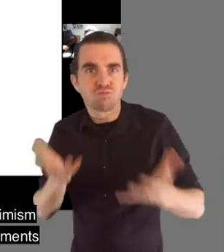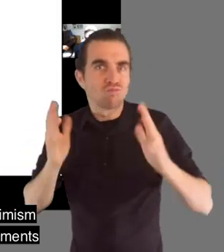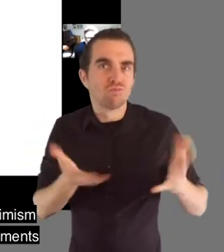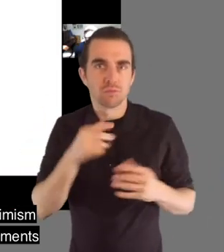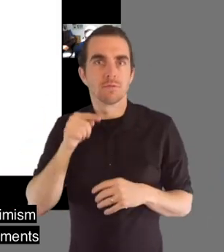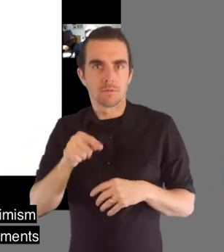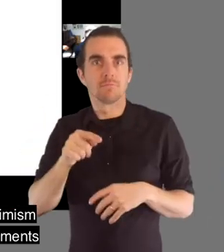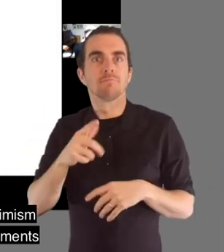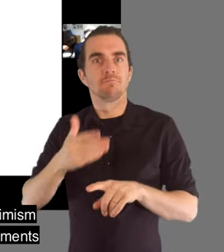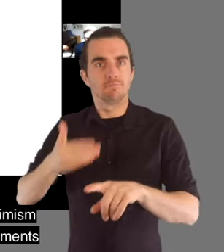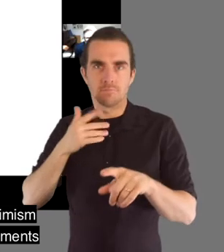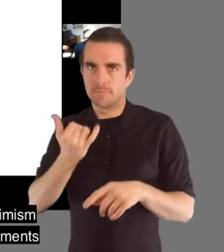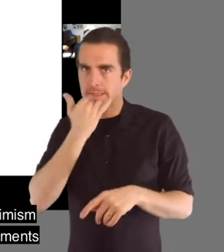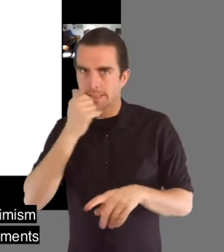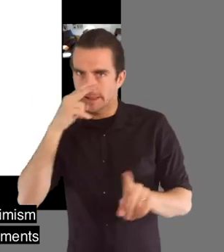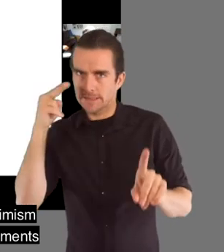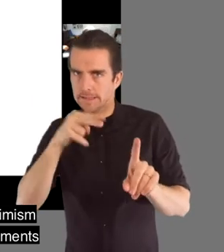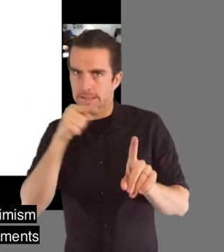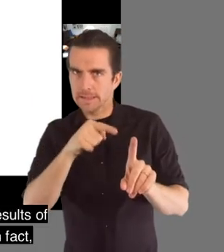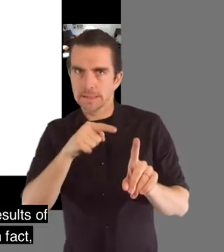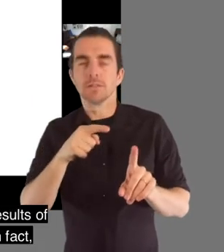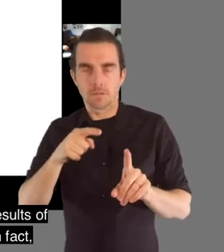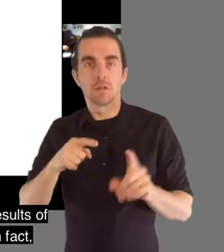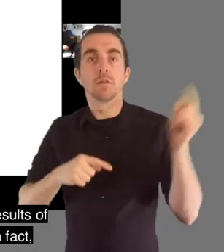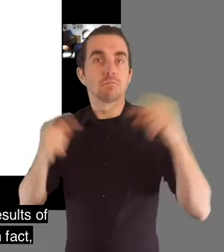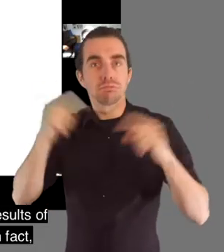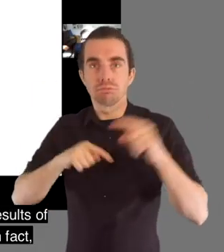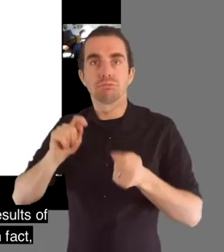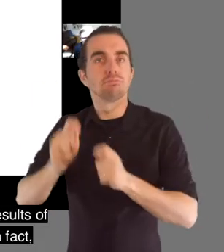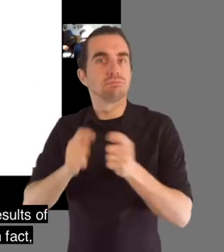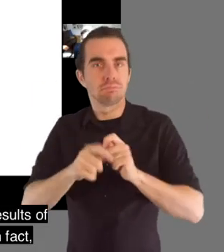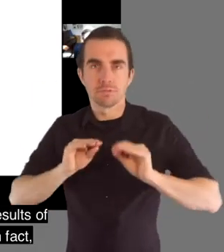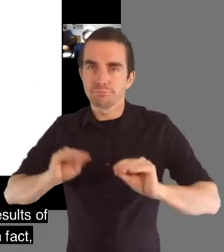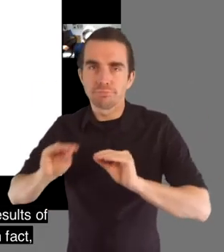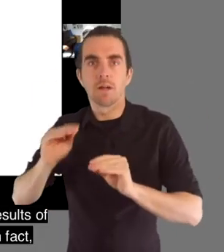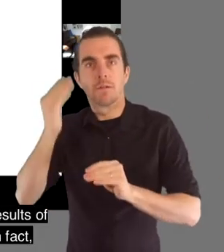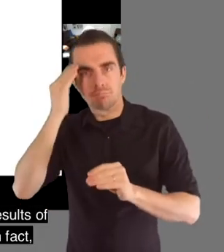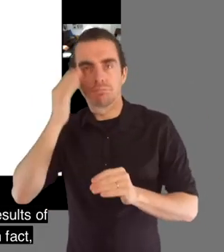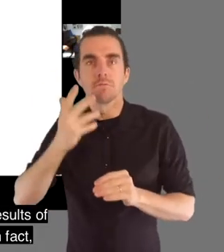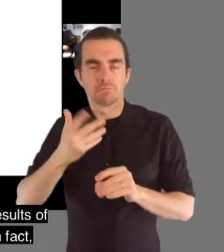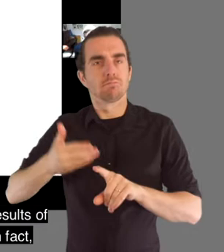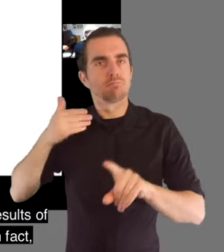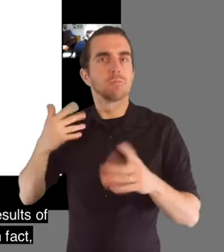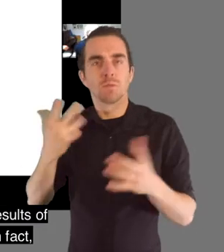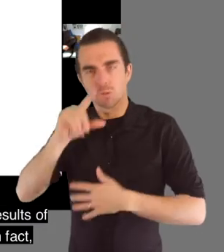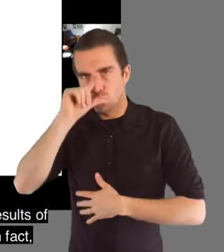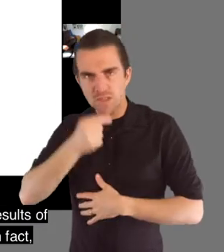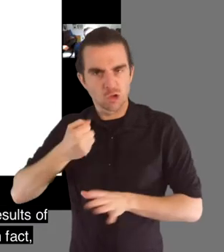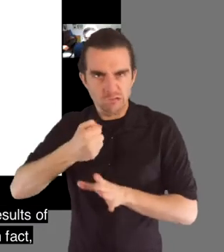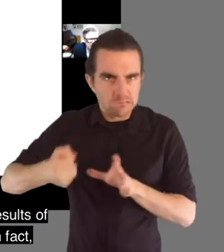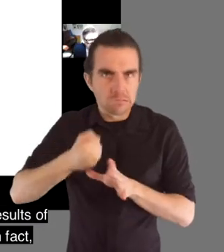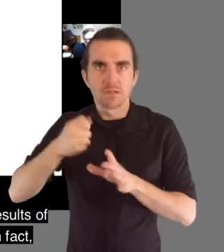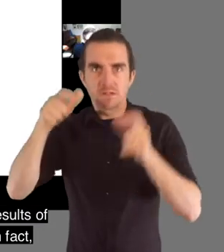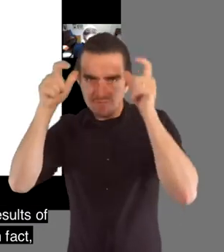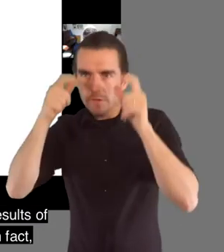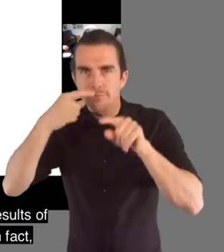traditional animism, which included beliefs that impairments are punishments for bad deeds or results of witchcraft exercised by others.